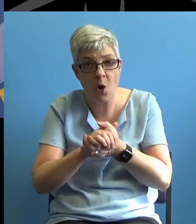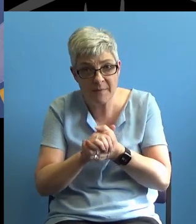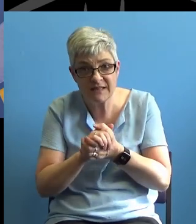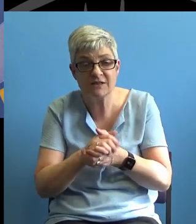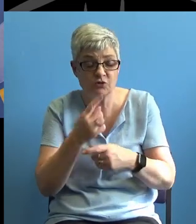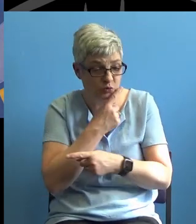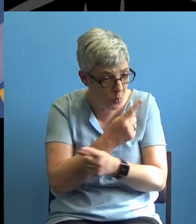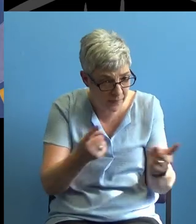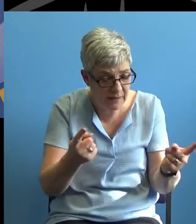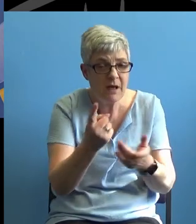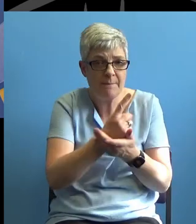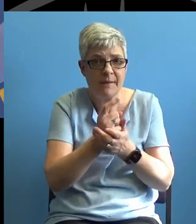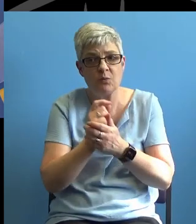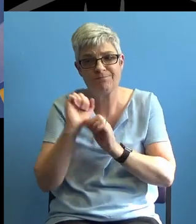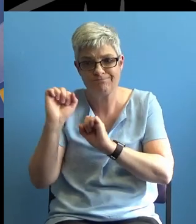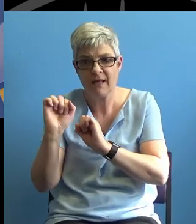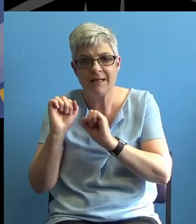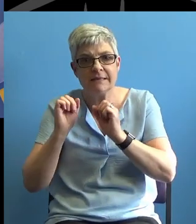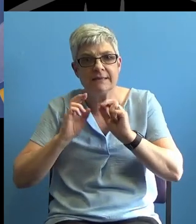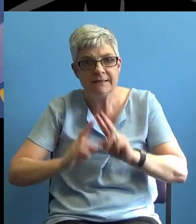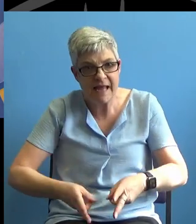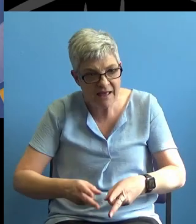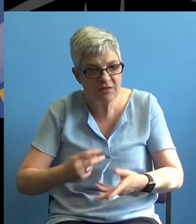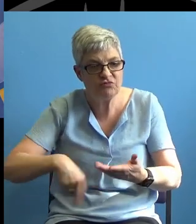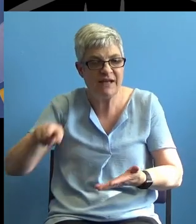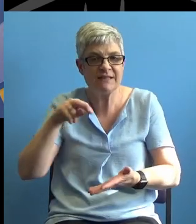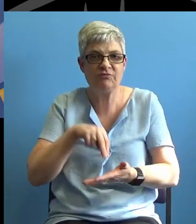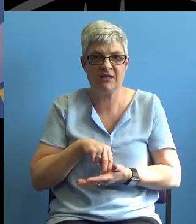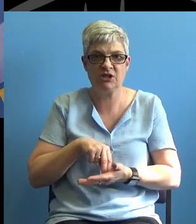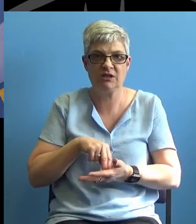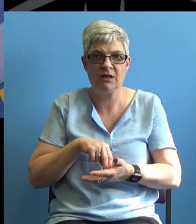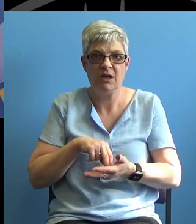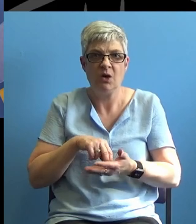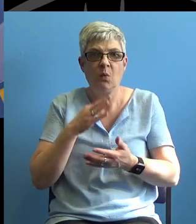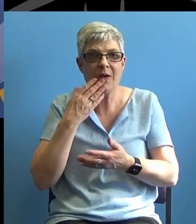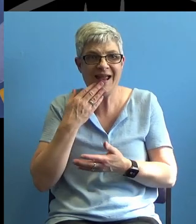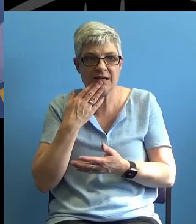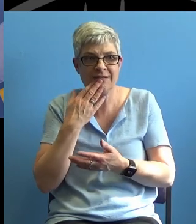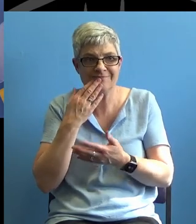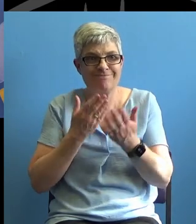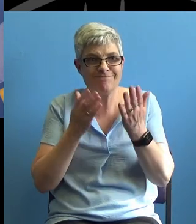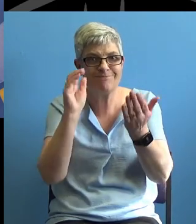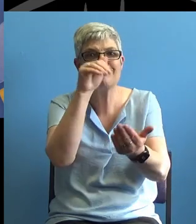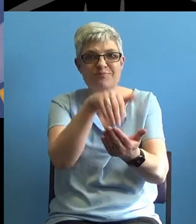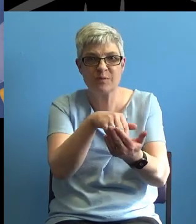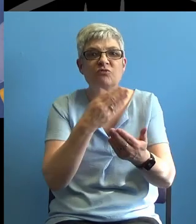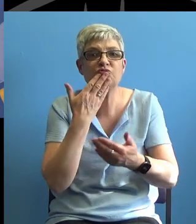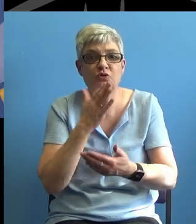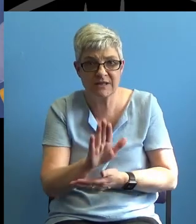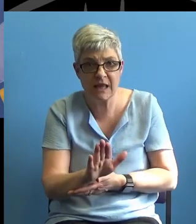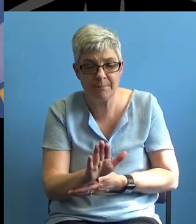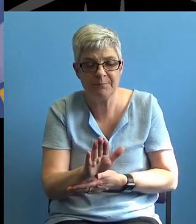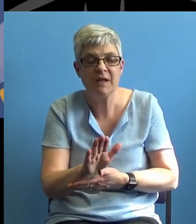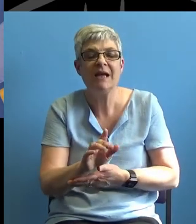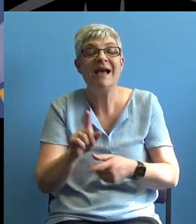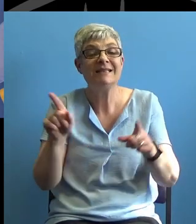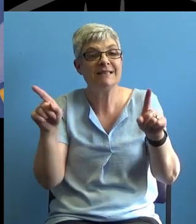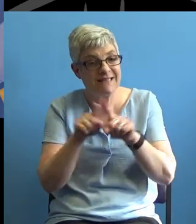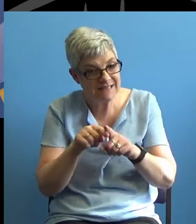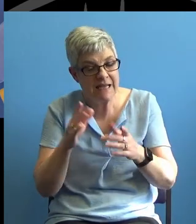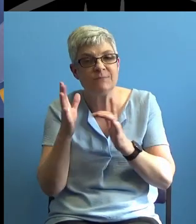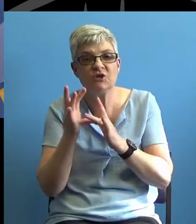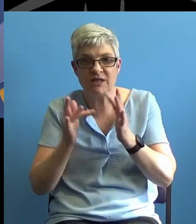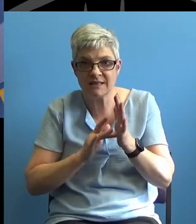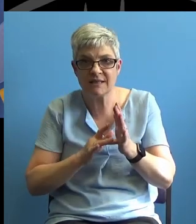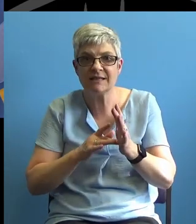about and told them about his death and resurrection that would come when he got to Jerusalem, that very same Jesus is the one who